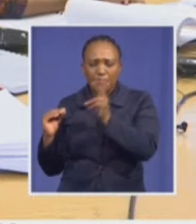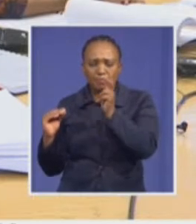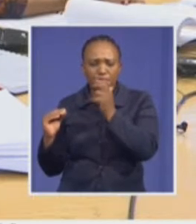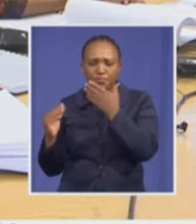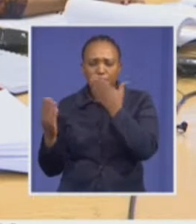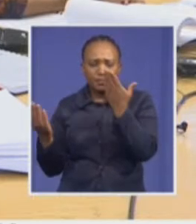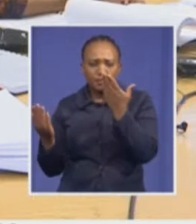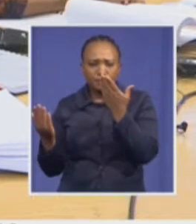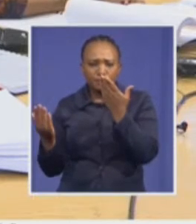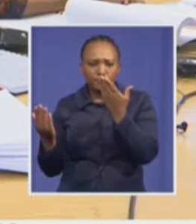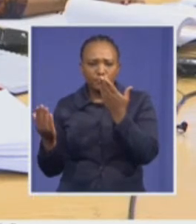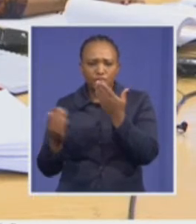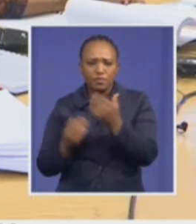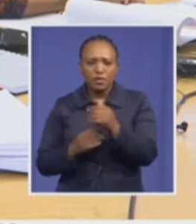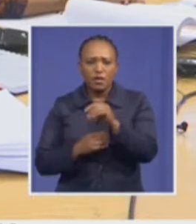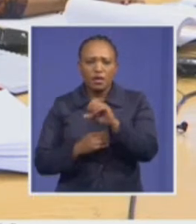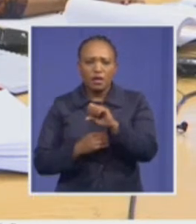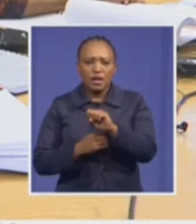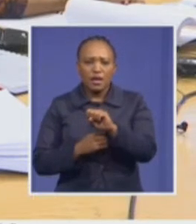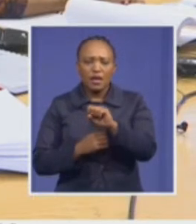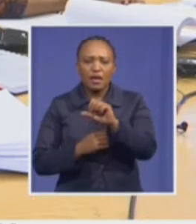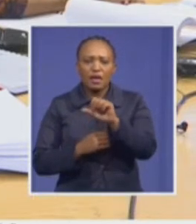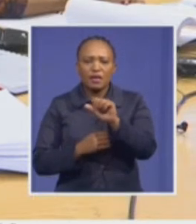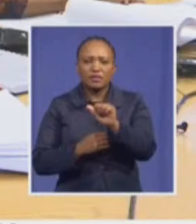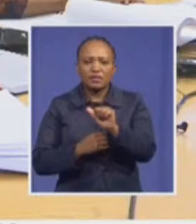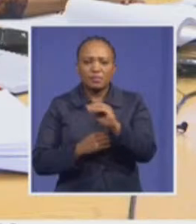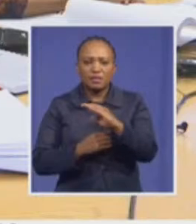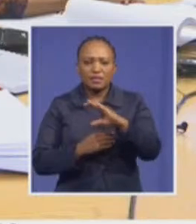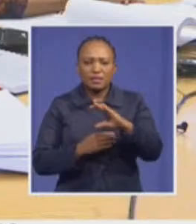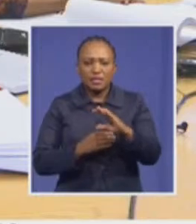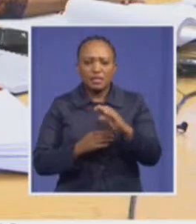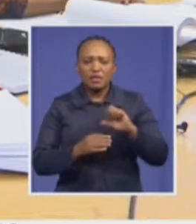think, Mr. Moodley, you'd like the witness to be excused.